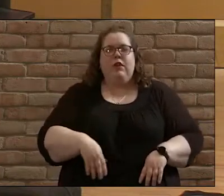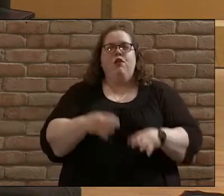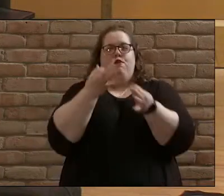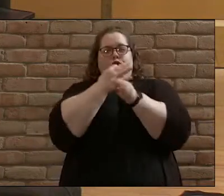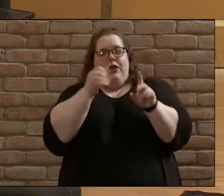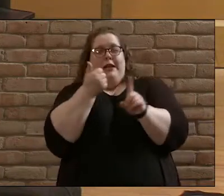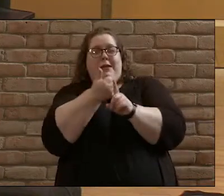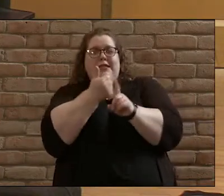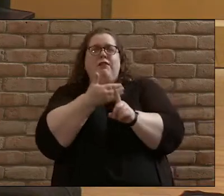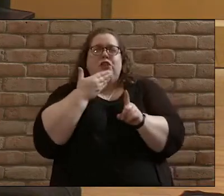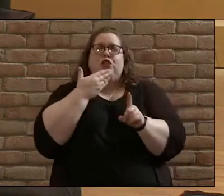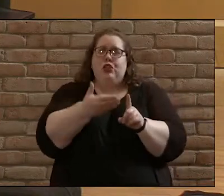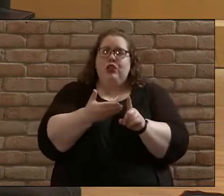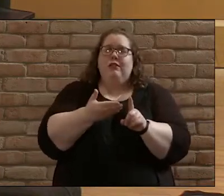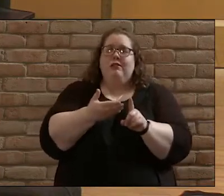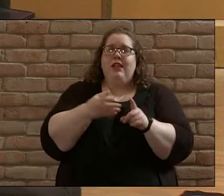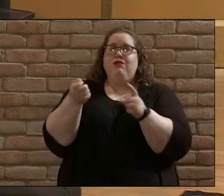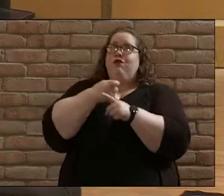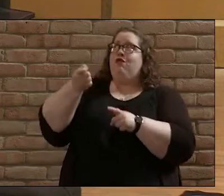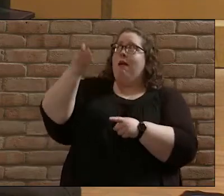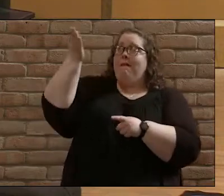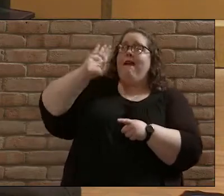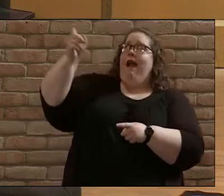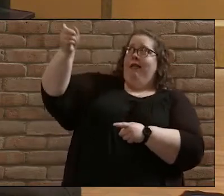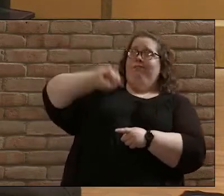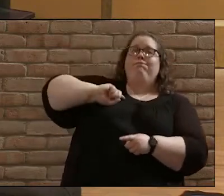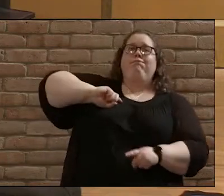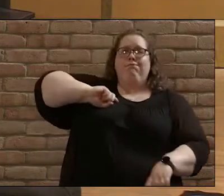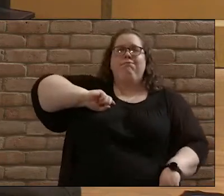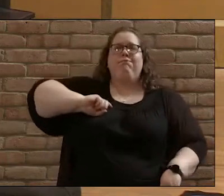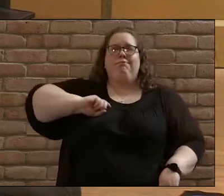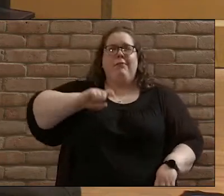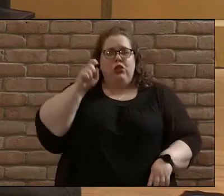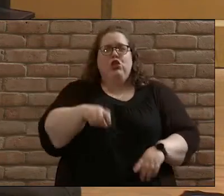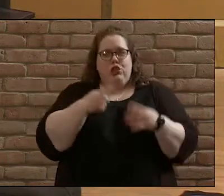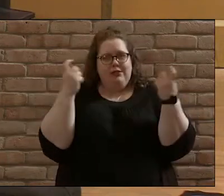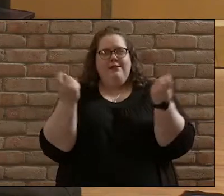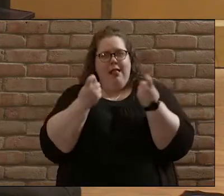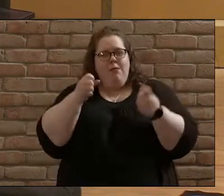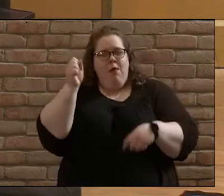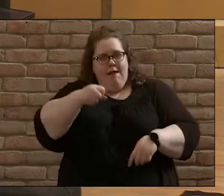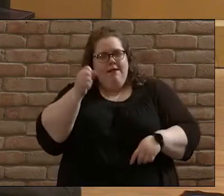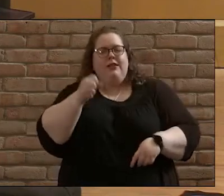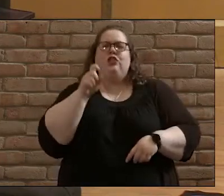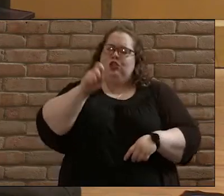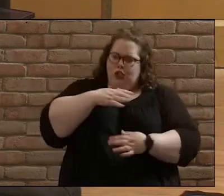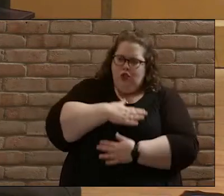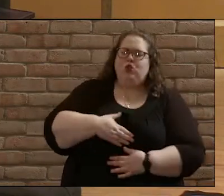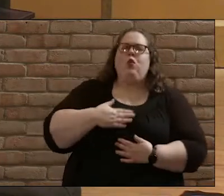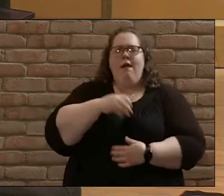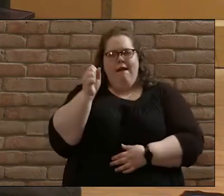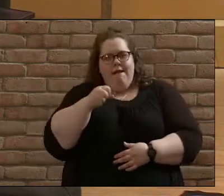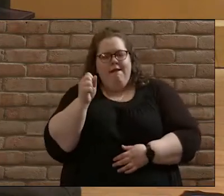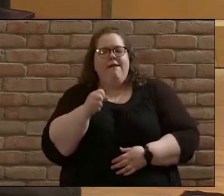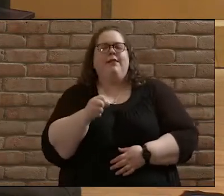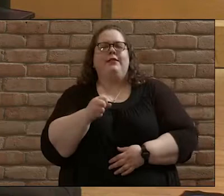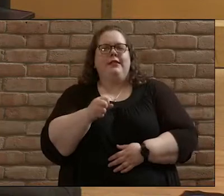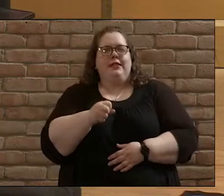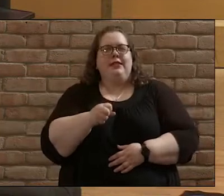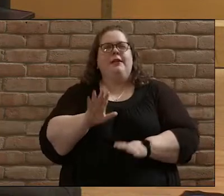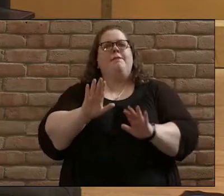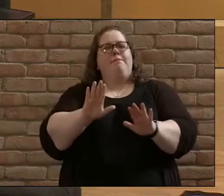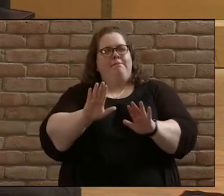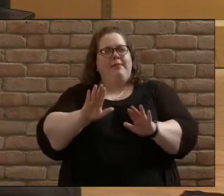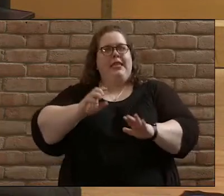is a good gift from God that we should also celebrate. We should also enjoy. But the thing is if we put